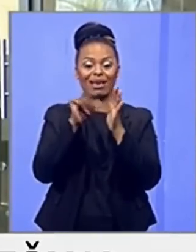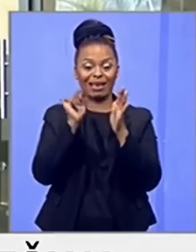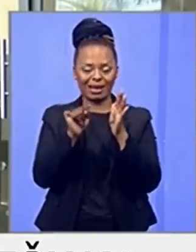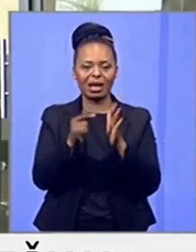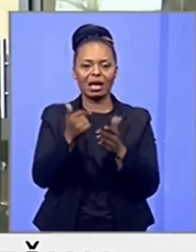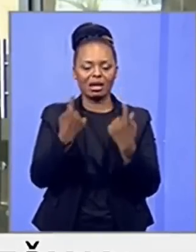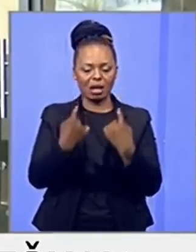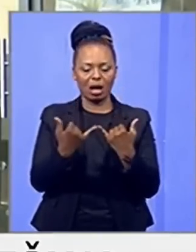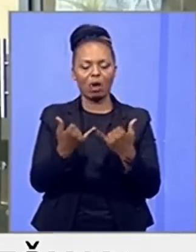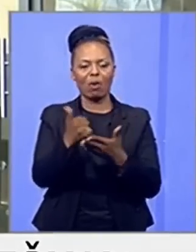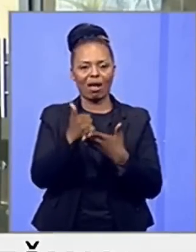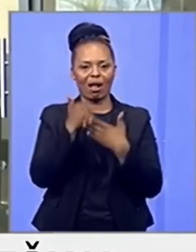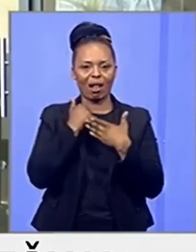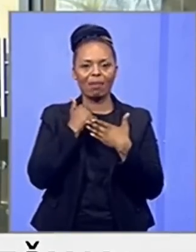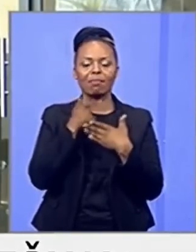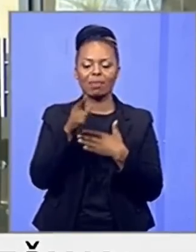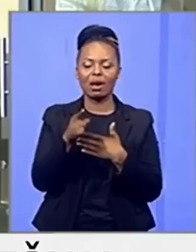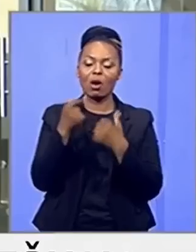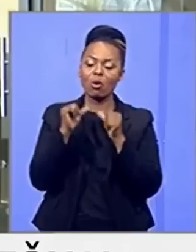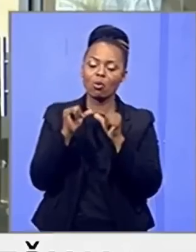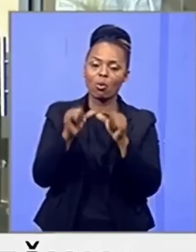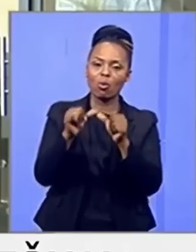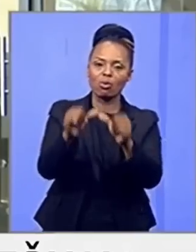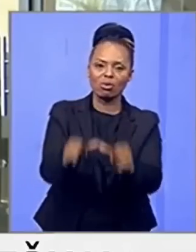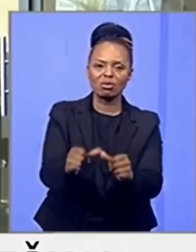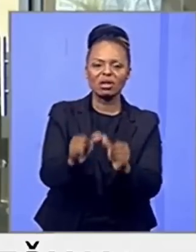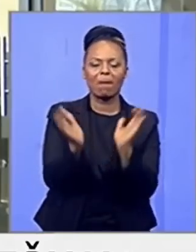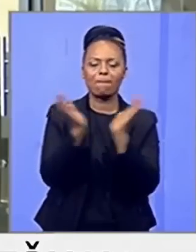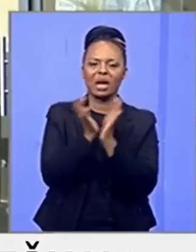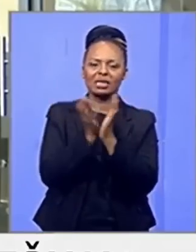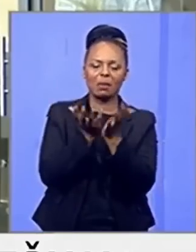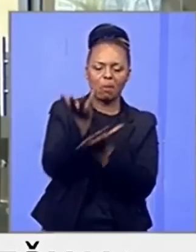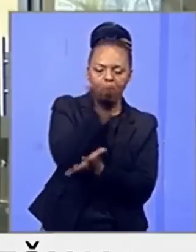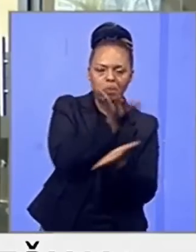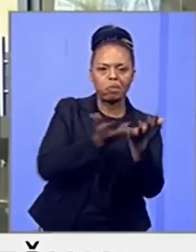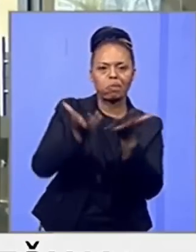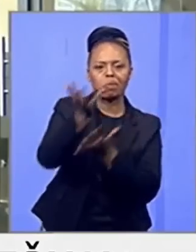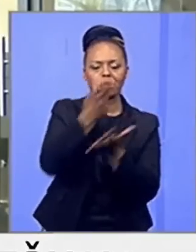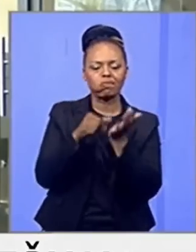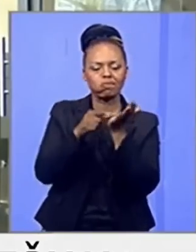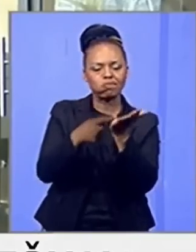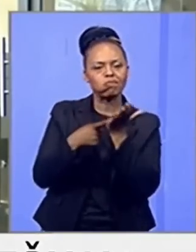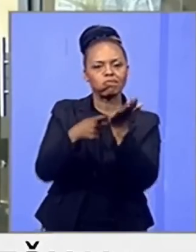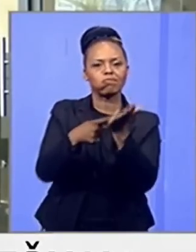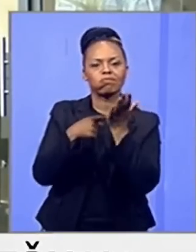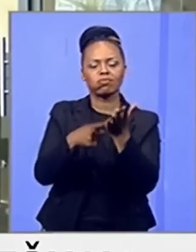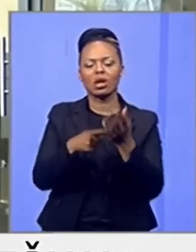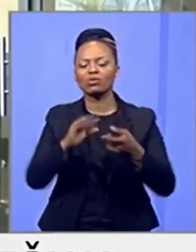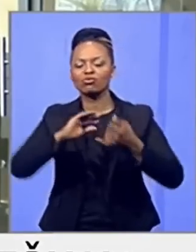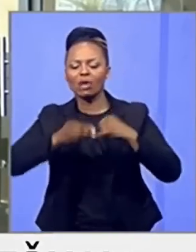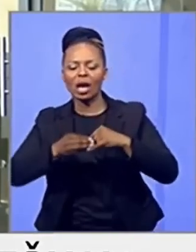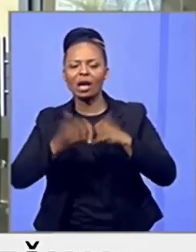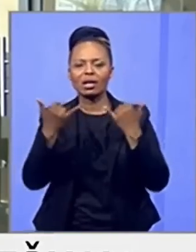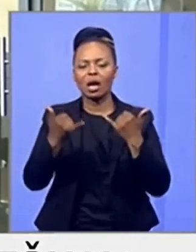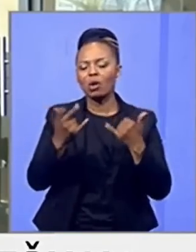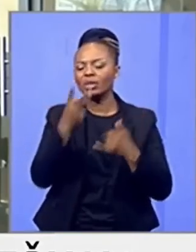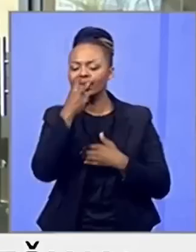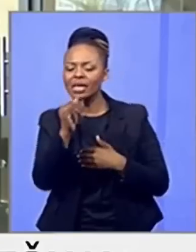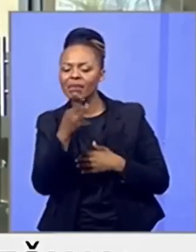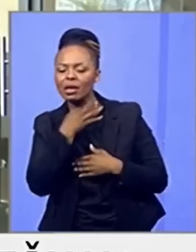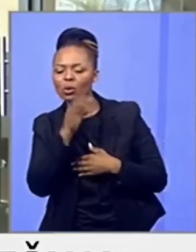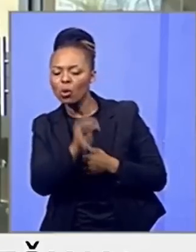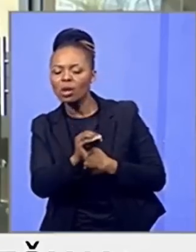this regard, we are continuing to have meetings to tighten the loose ends as we, from time to time,